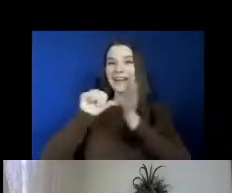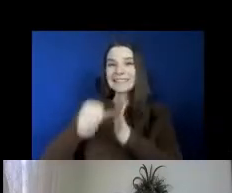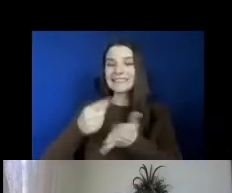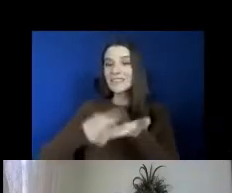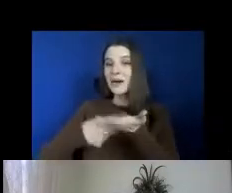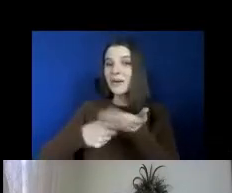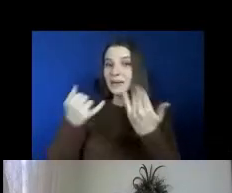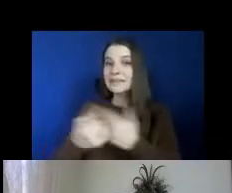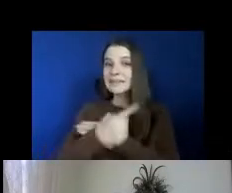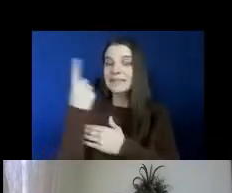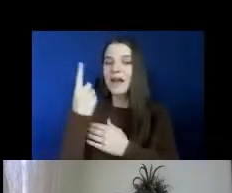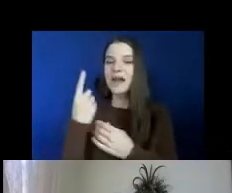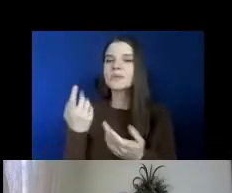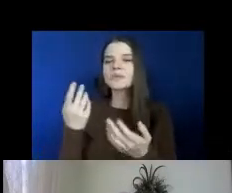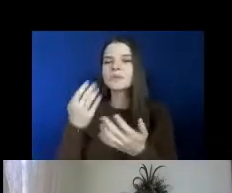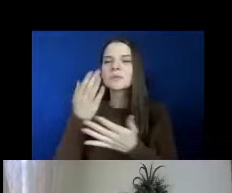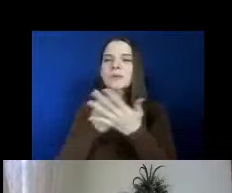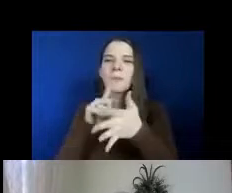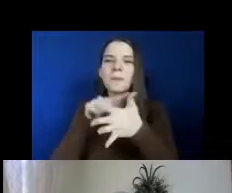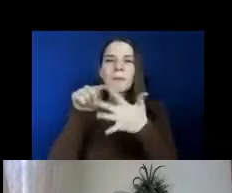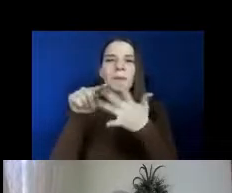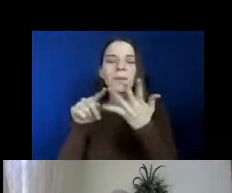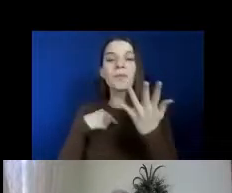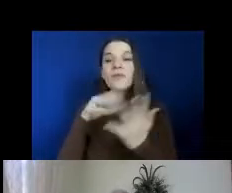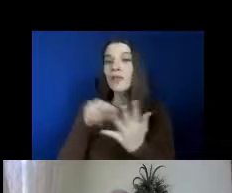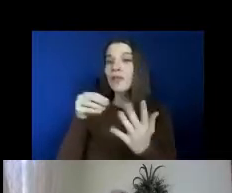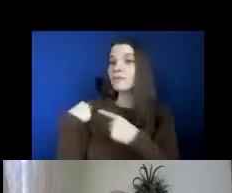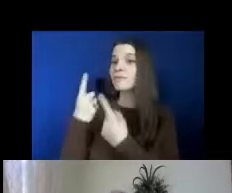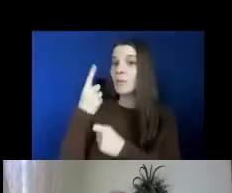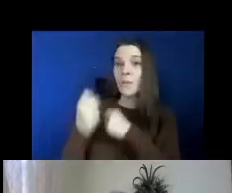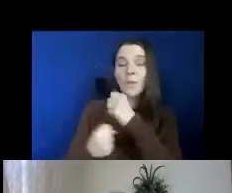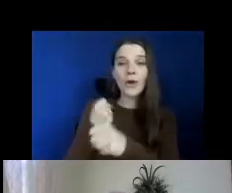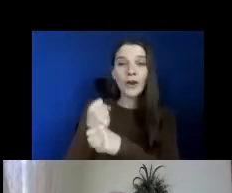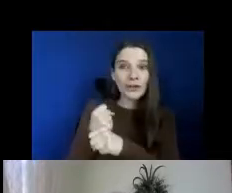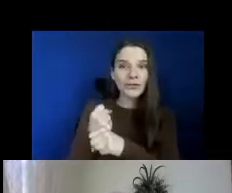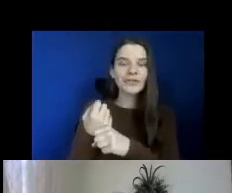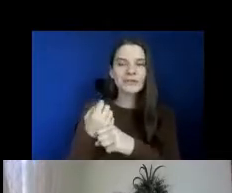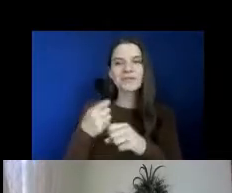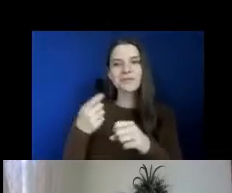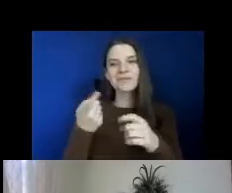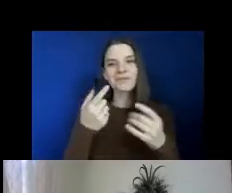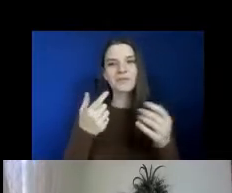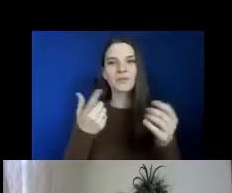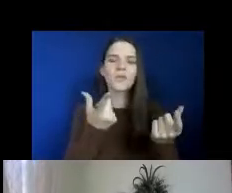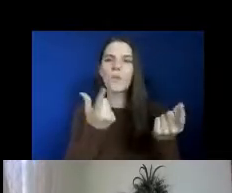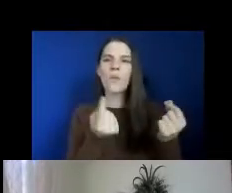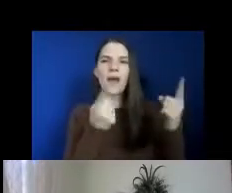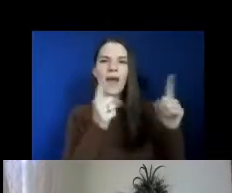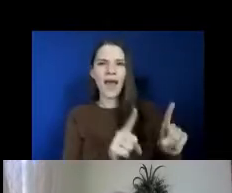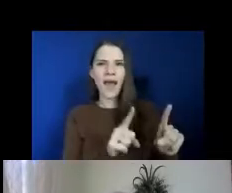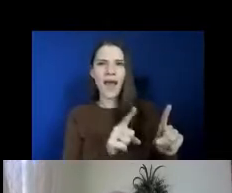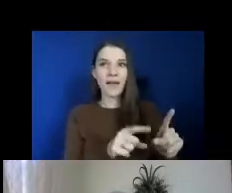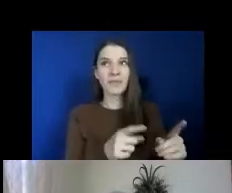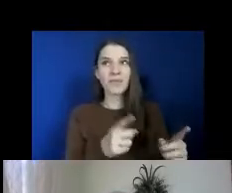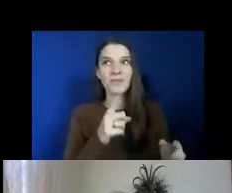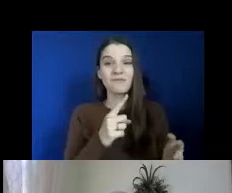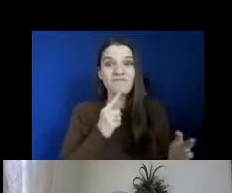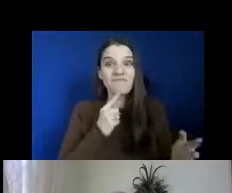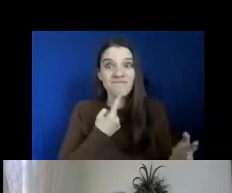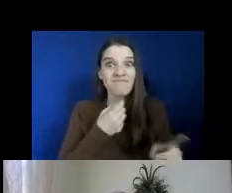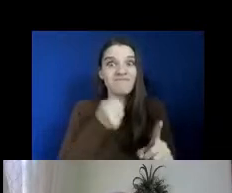today is a few of the things we've learned over the last year as a result of what happened fairly acutely